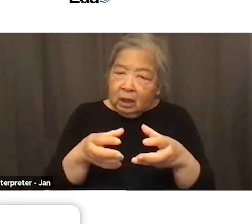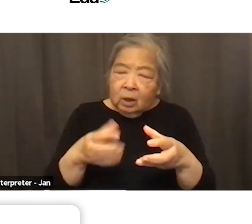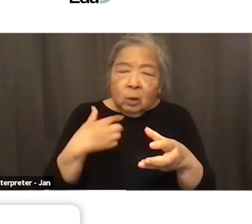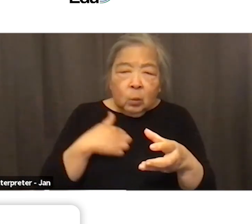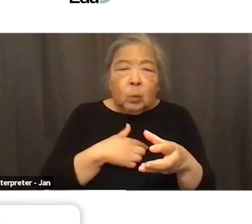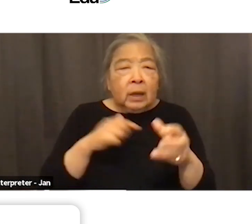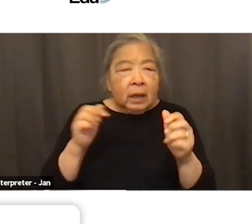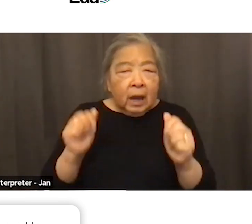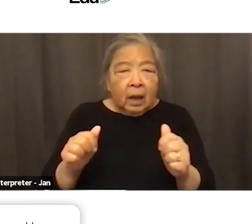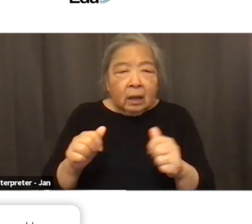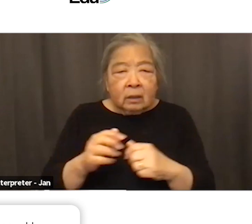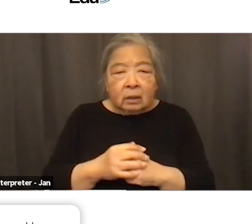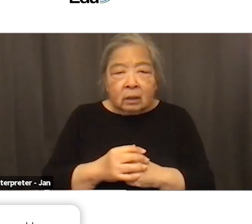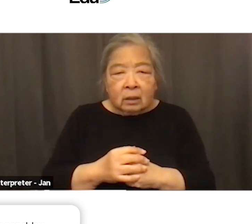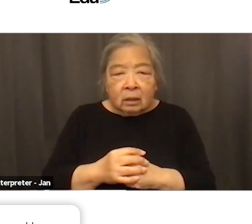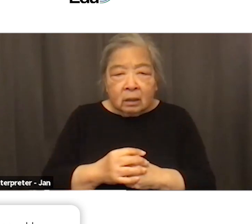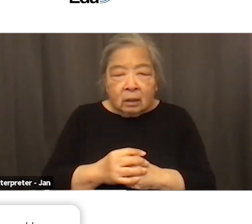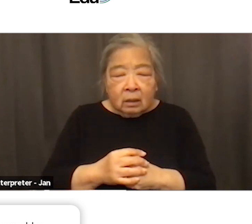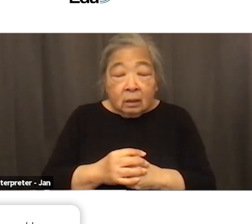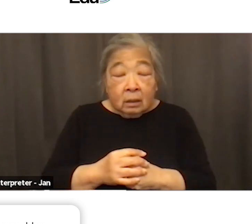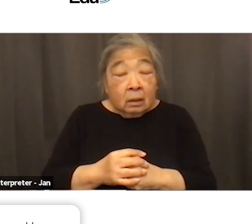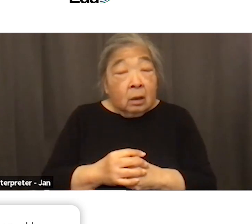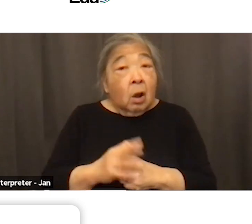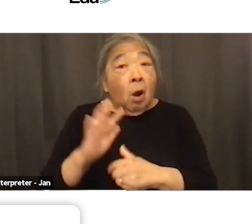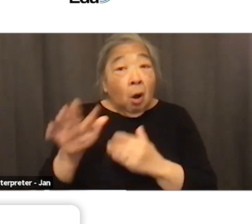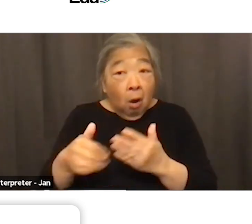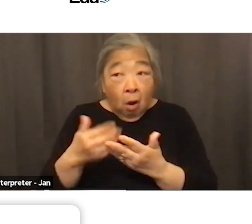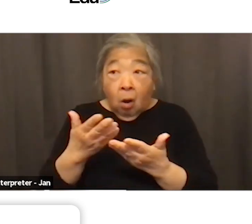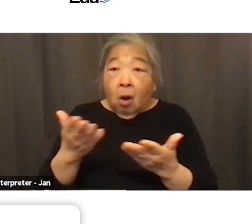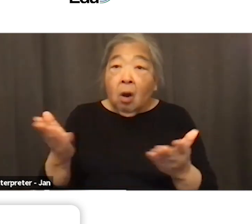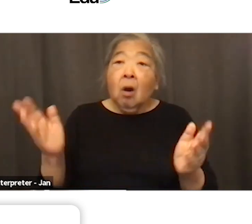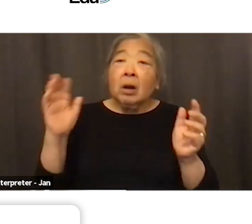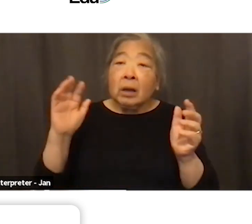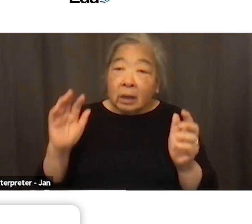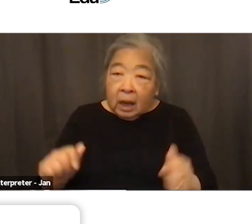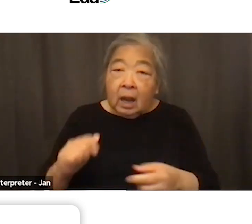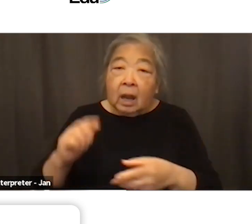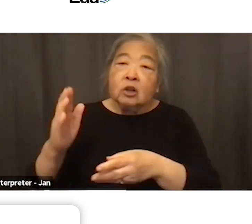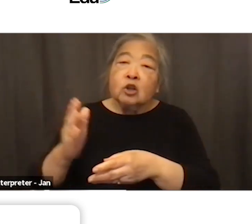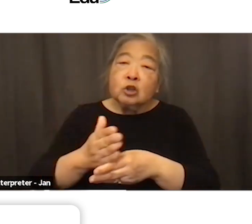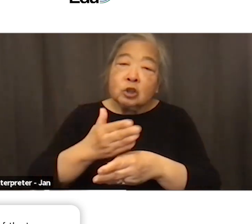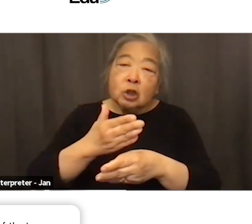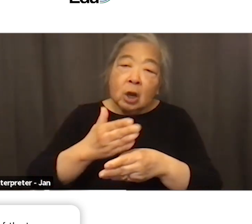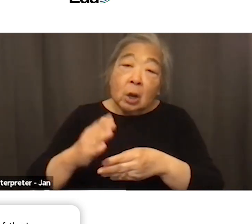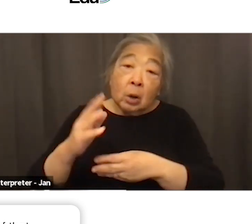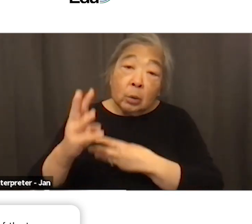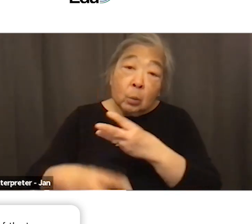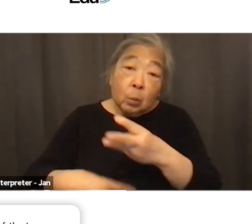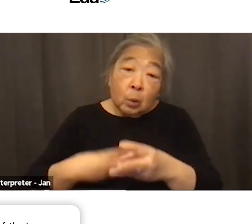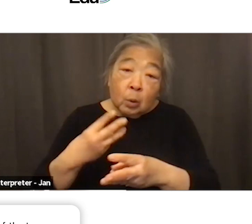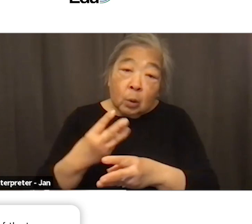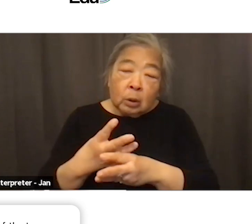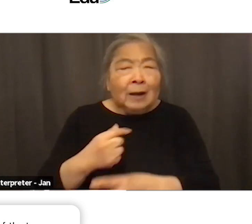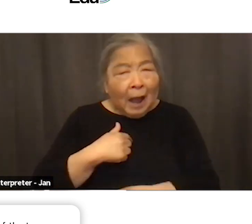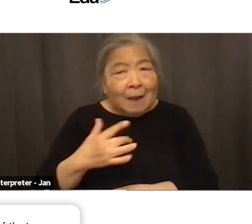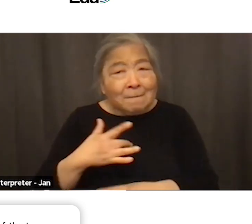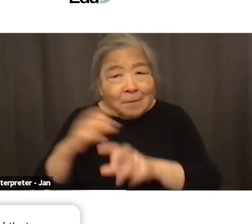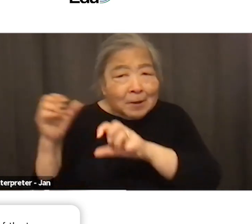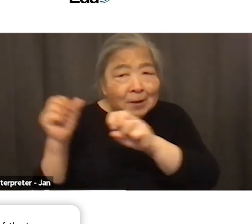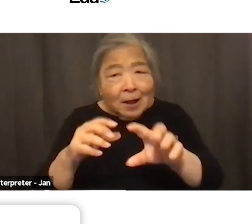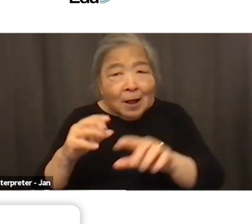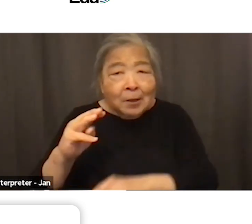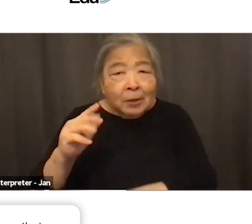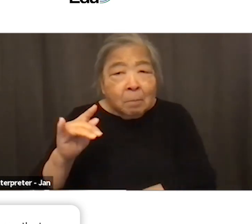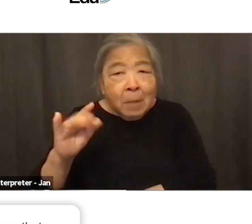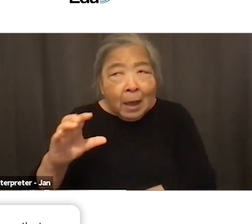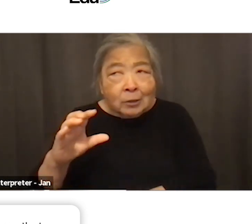can. The world can be shared by all, and I feel its magic. I feel the magic of that